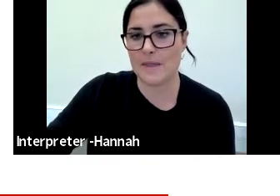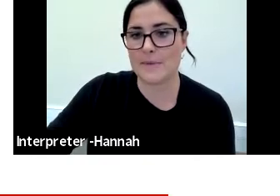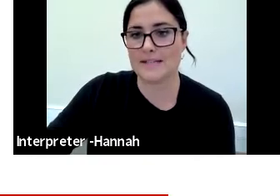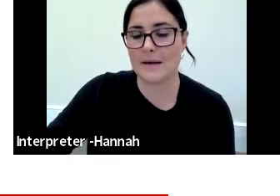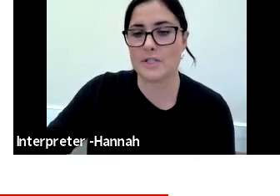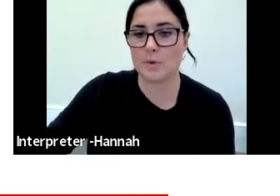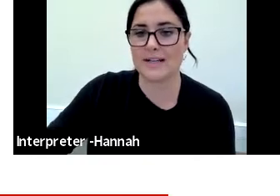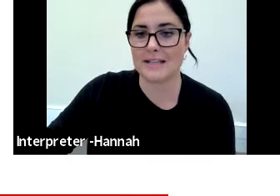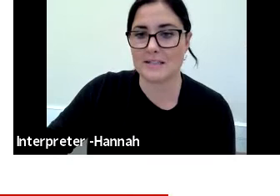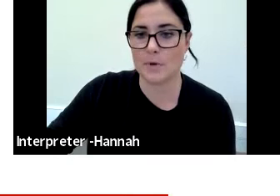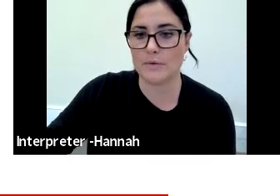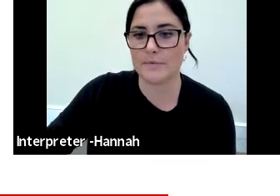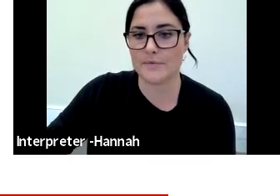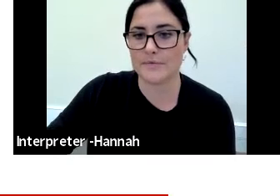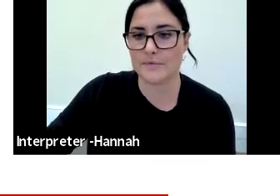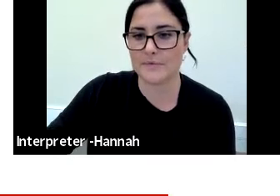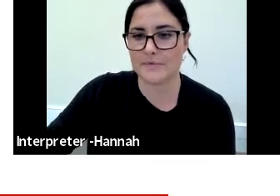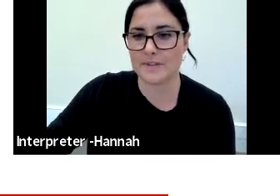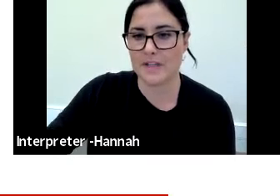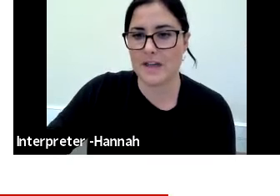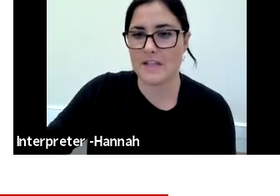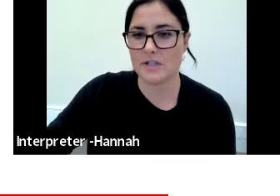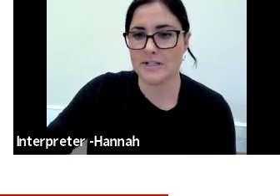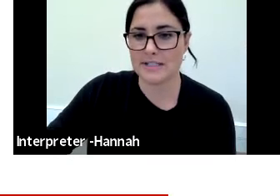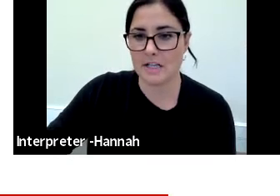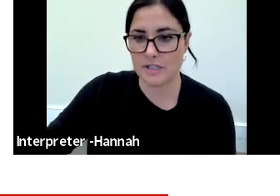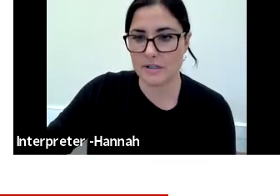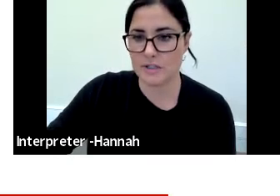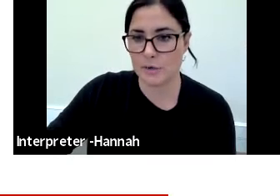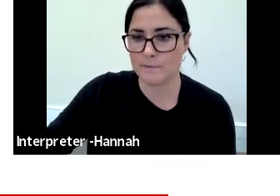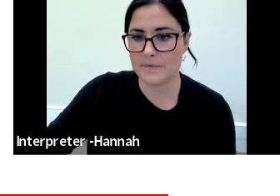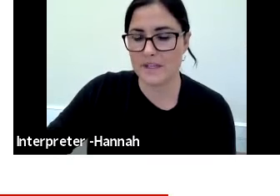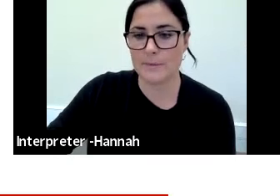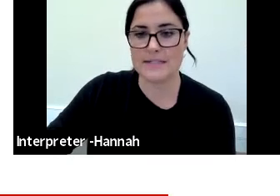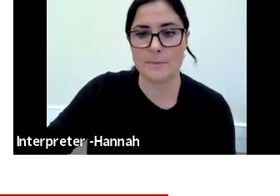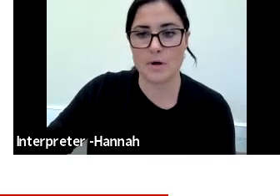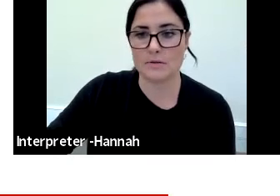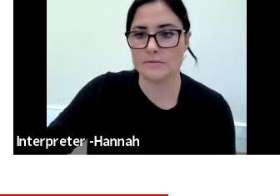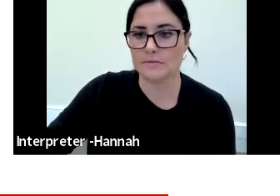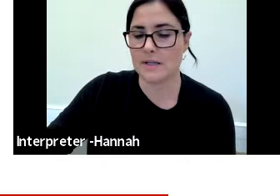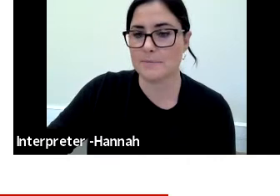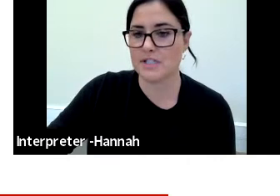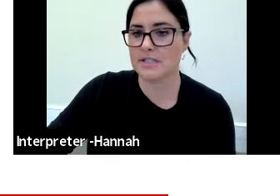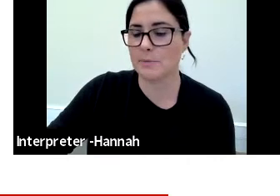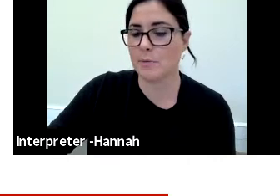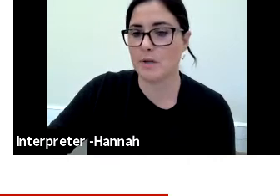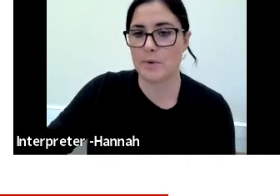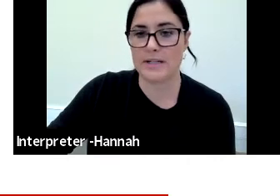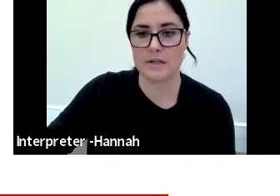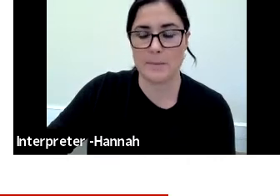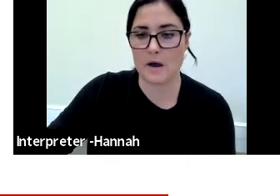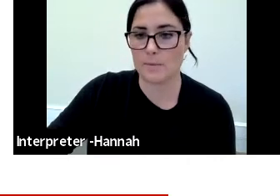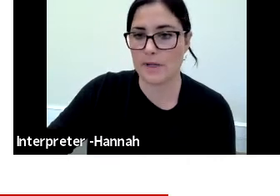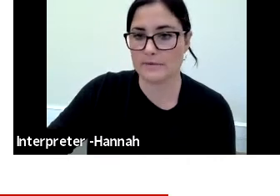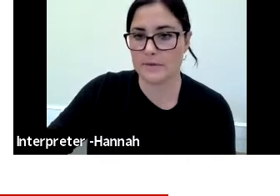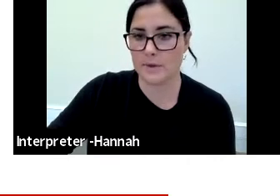time. That makes it that much more accessible. And then during discussion on Zoom, keep it simple. Just simple bullet points